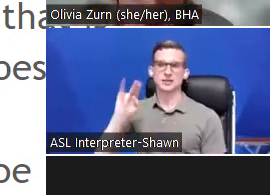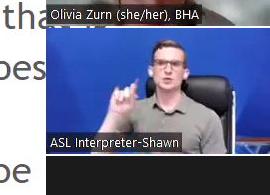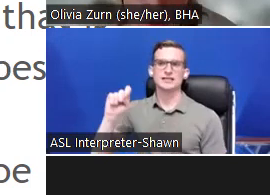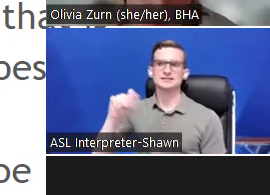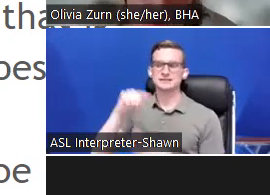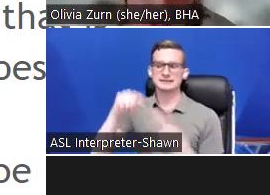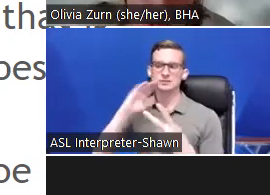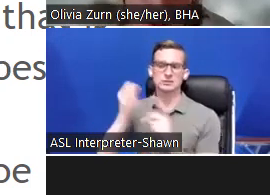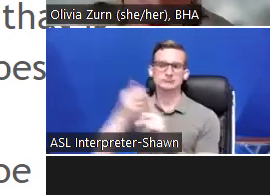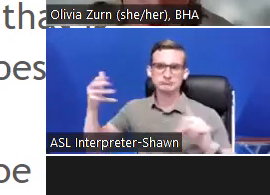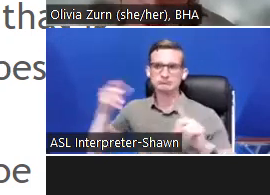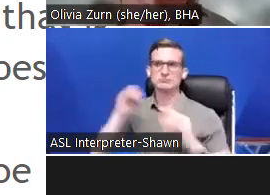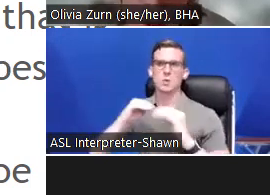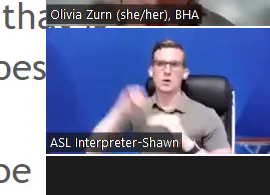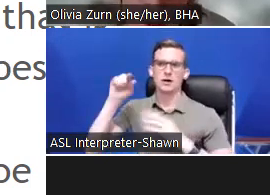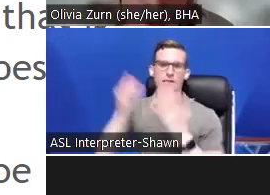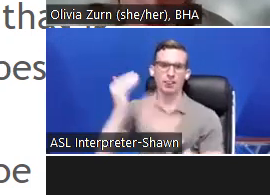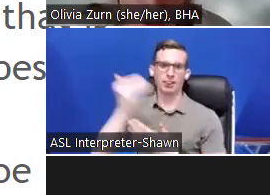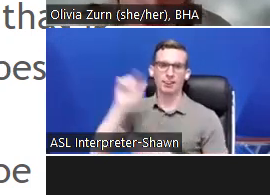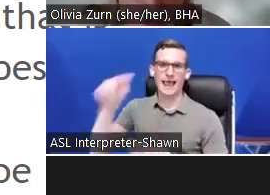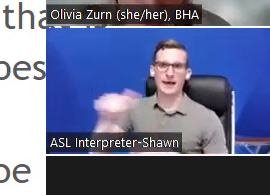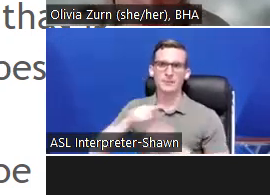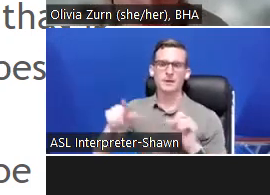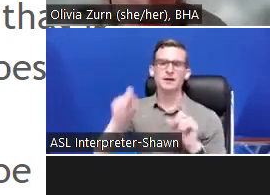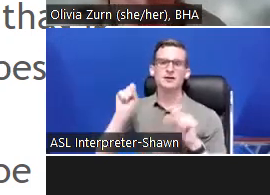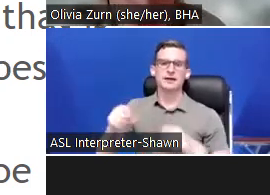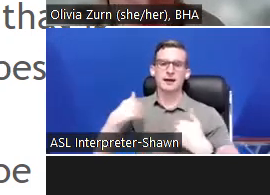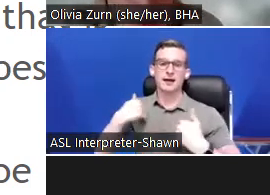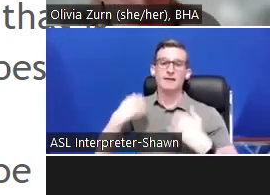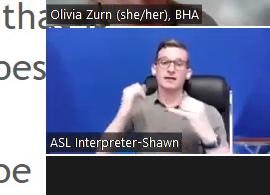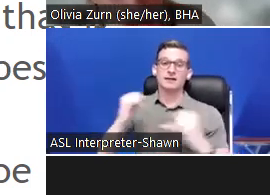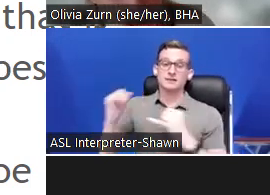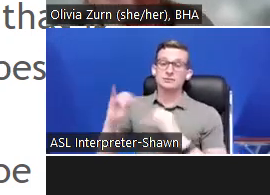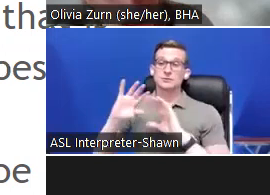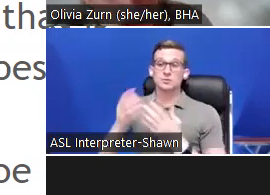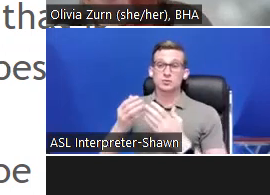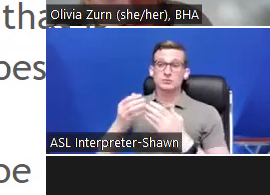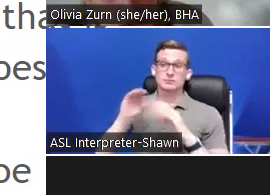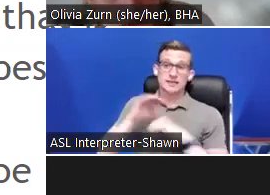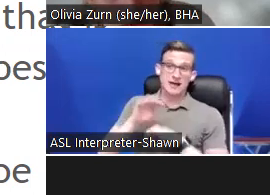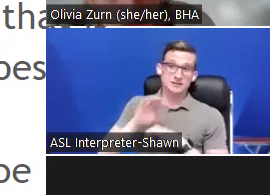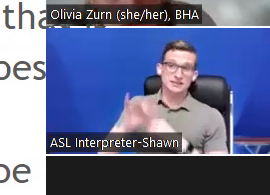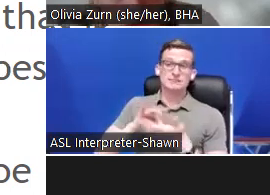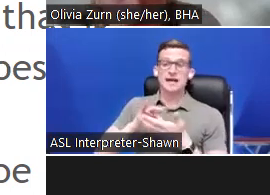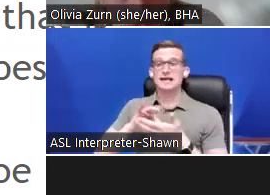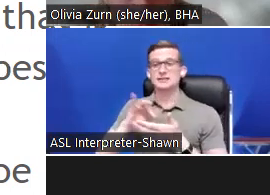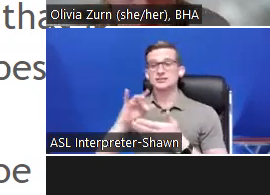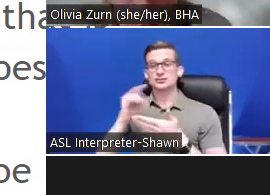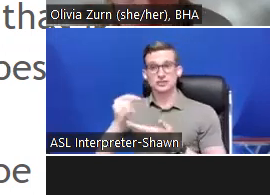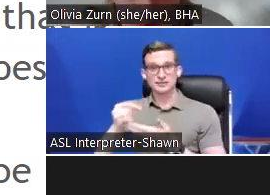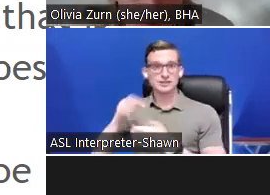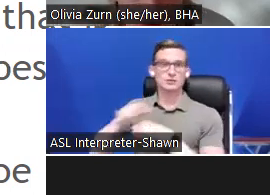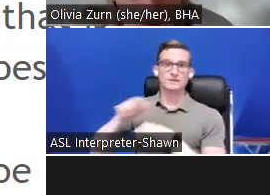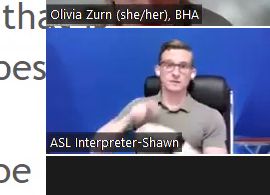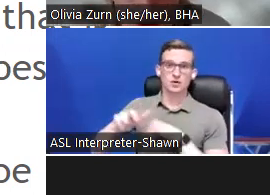assessment, medical or medication treatment, individual and or group counseling, and referrals. And lastly, we have our respite services, which may